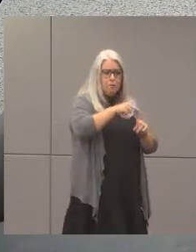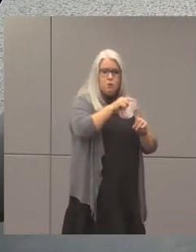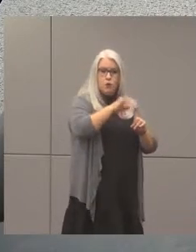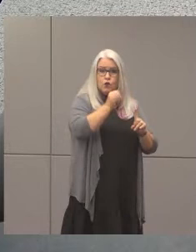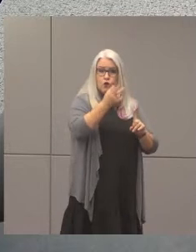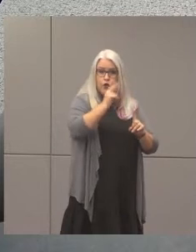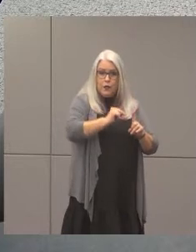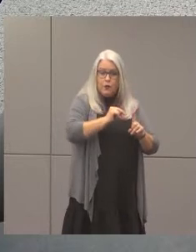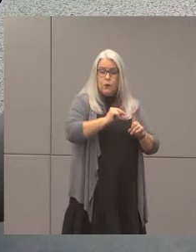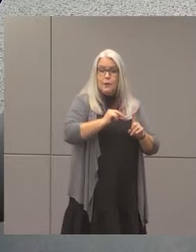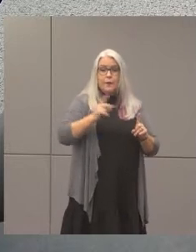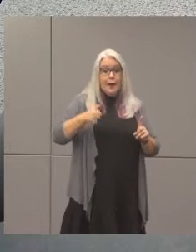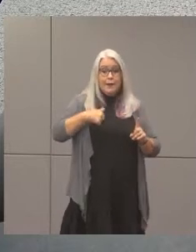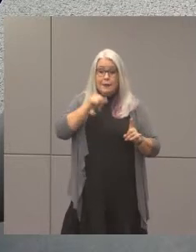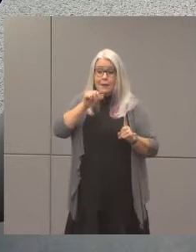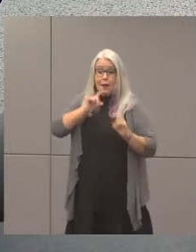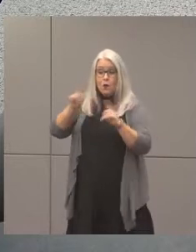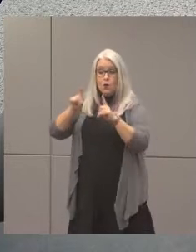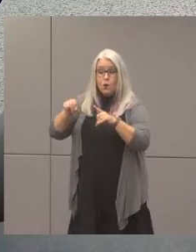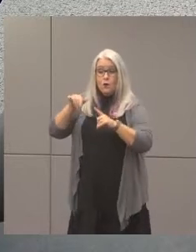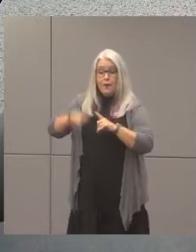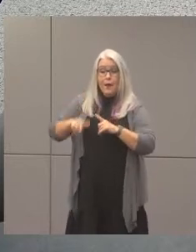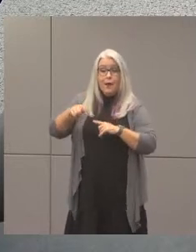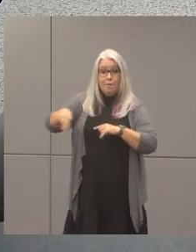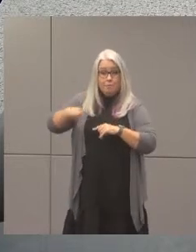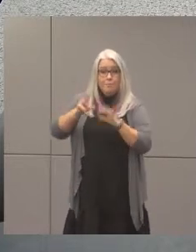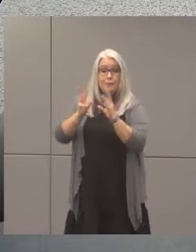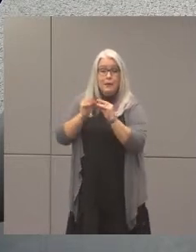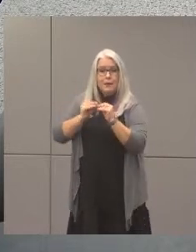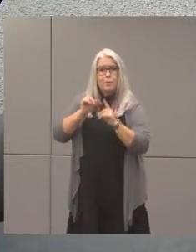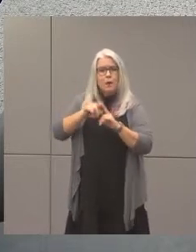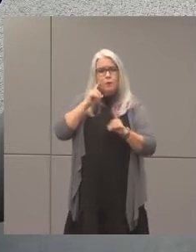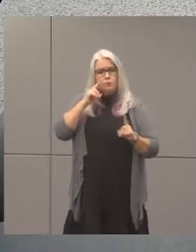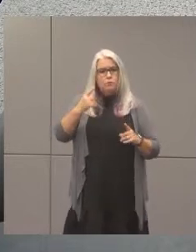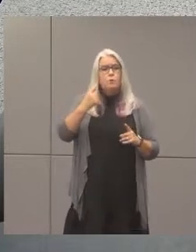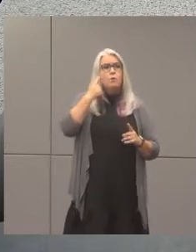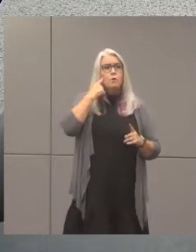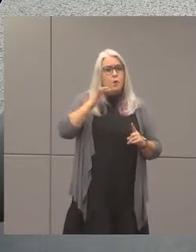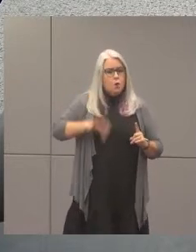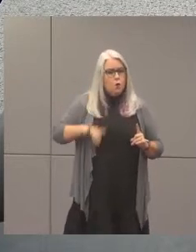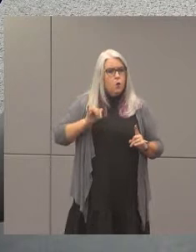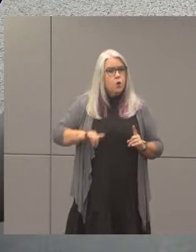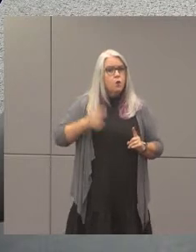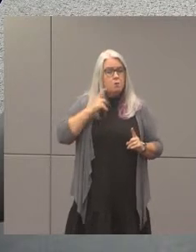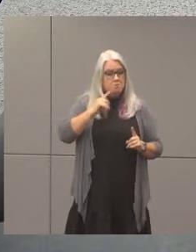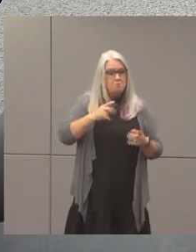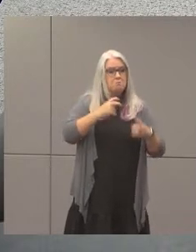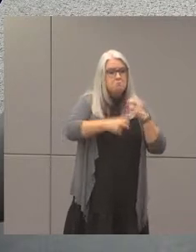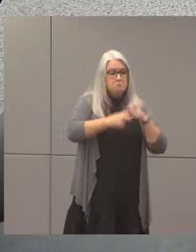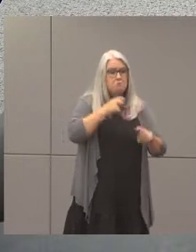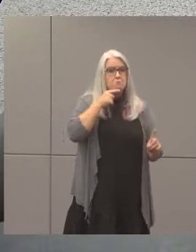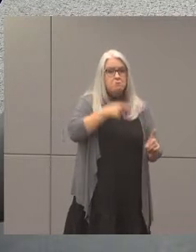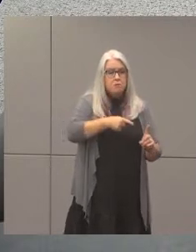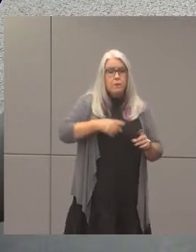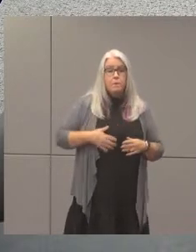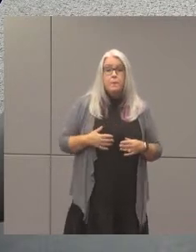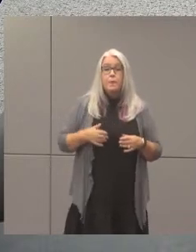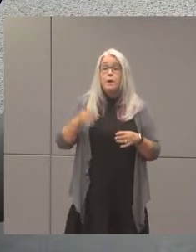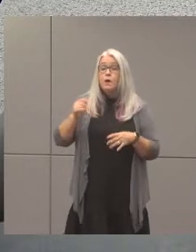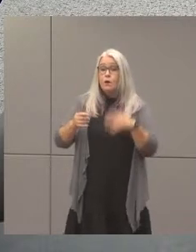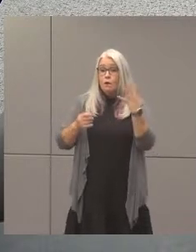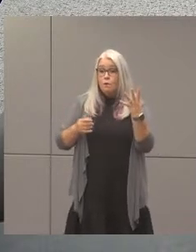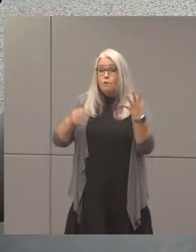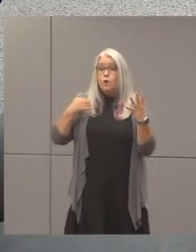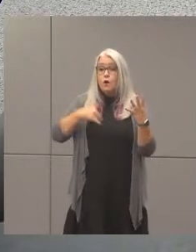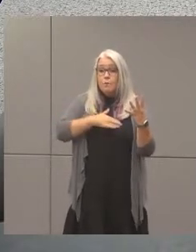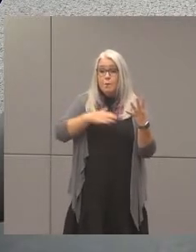not attend that meeting, but that was when I became aware that there was an issue. Allegations were made that 4 members of the